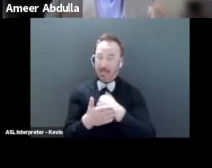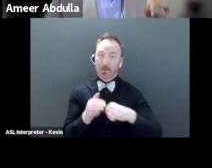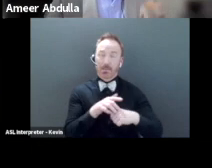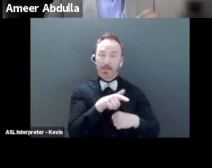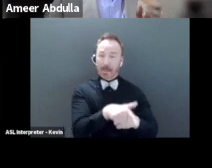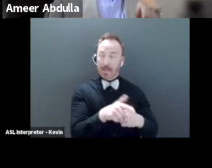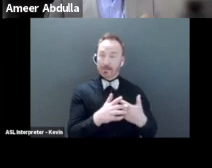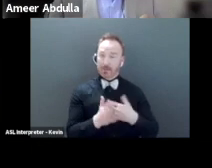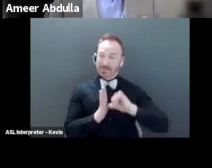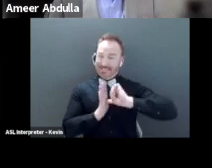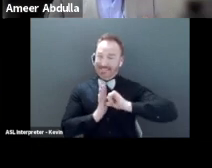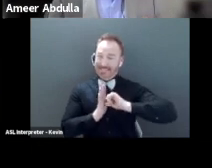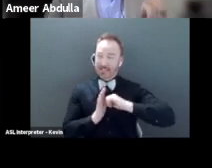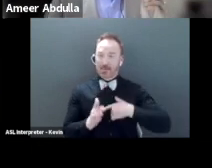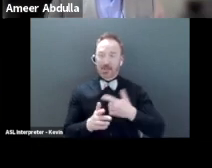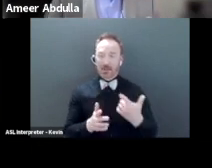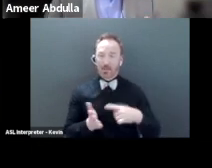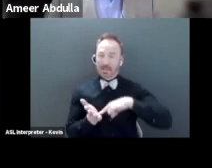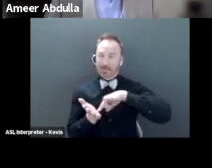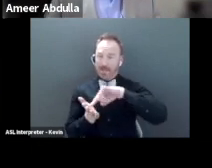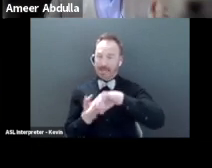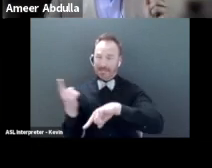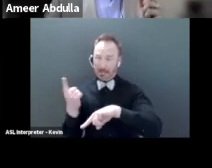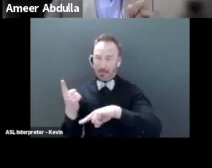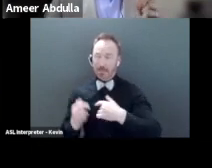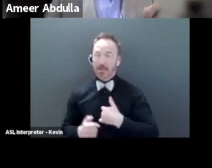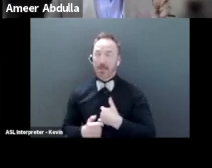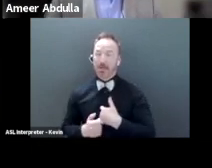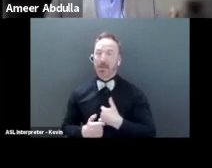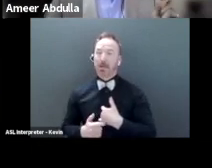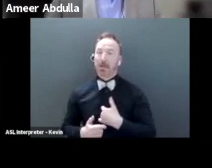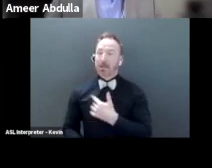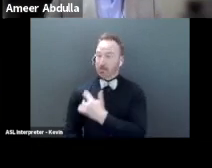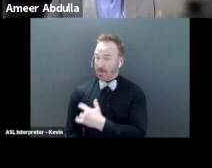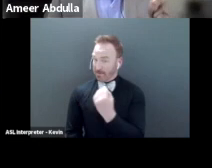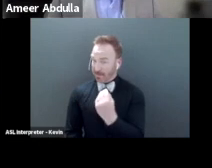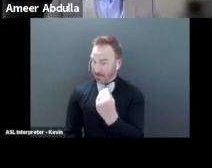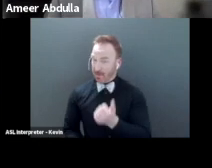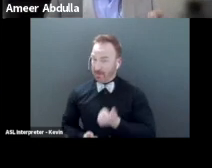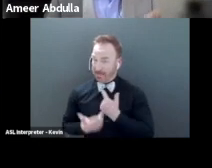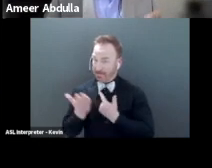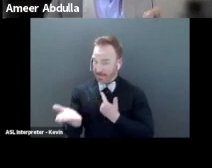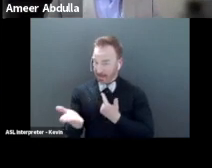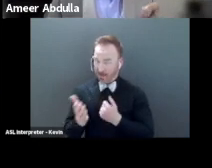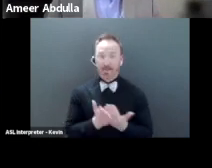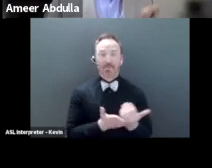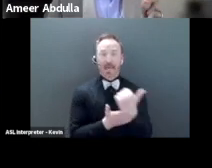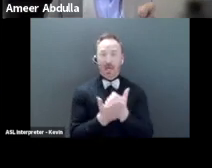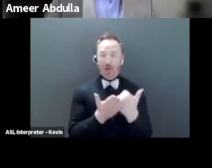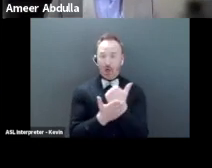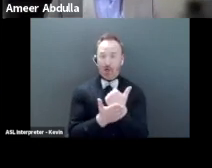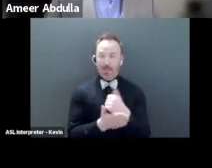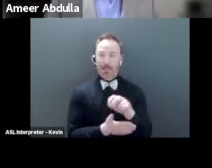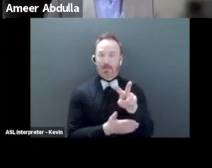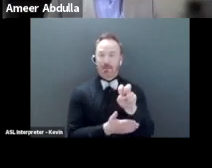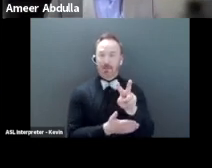is we are paying someone who lives in Ontario and they already earn more than $220,000 per